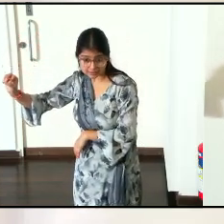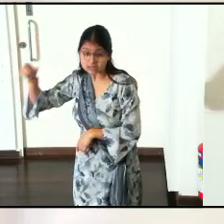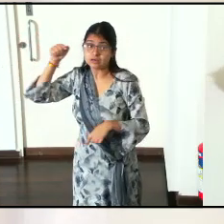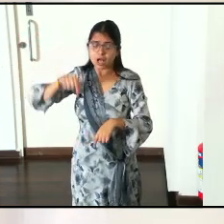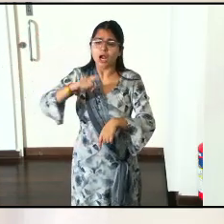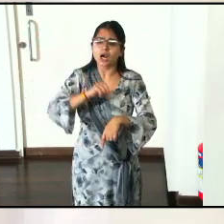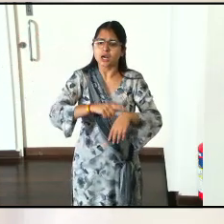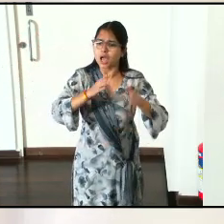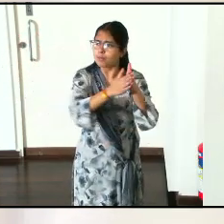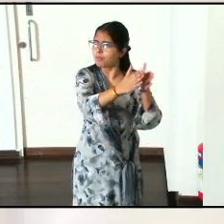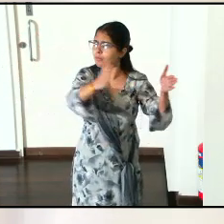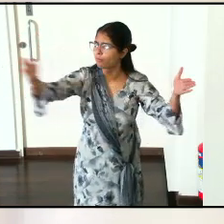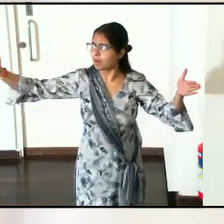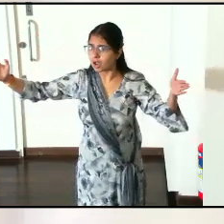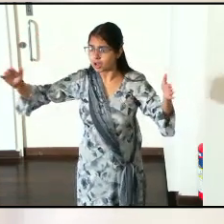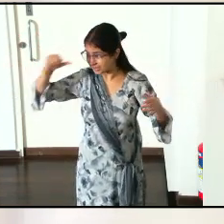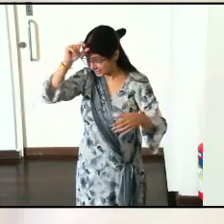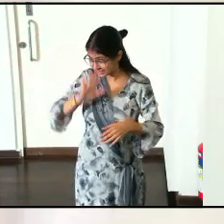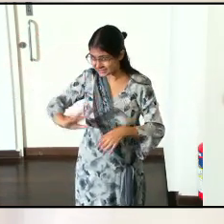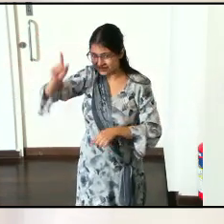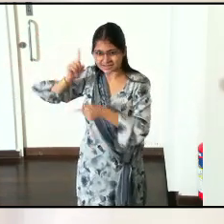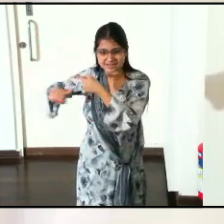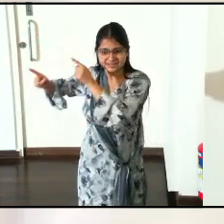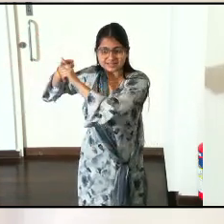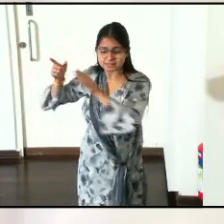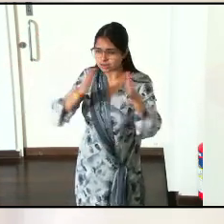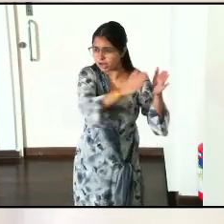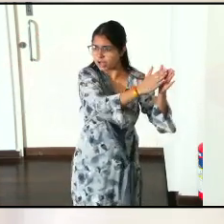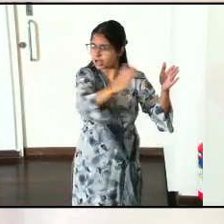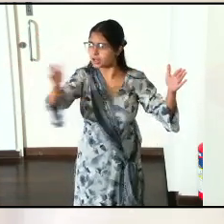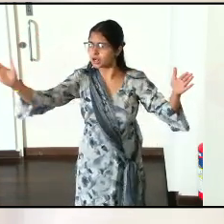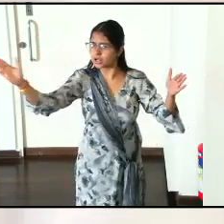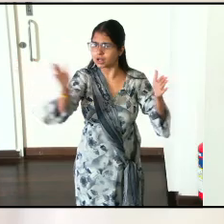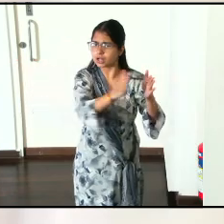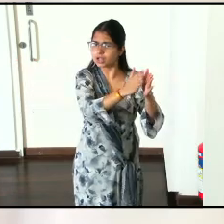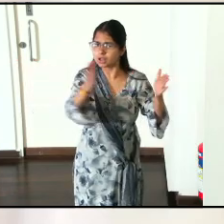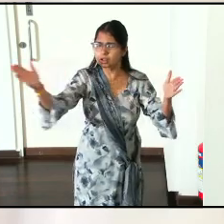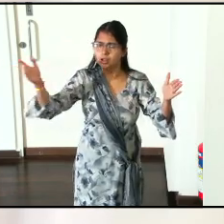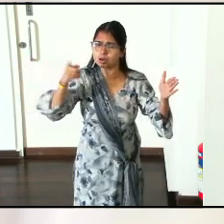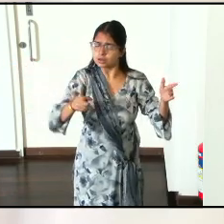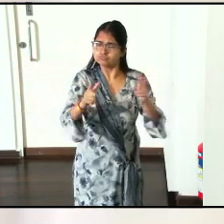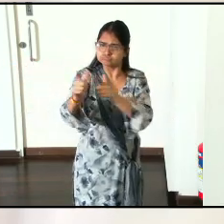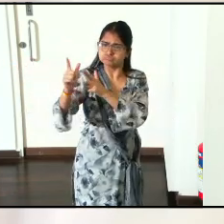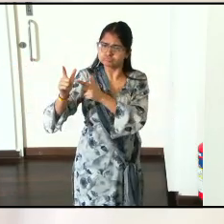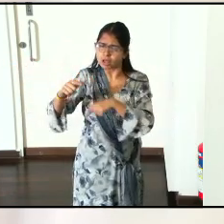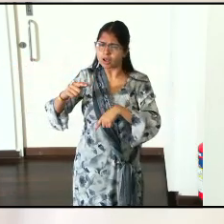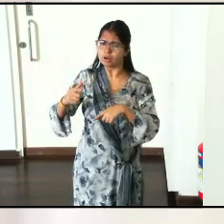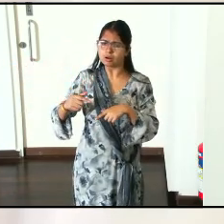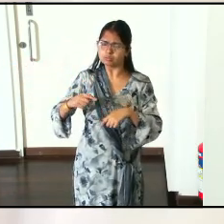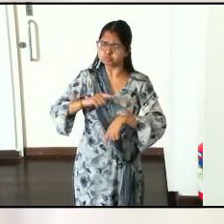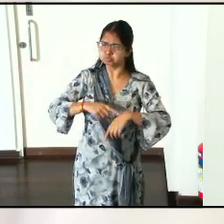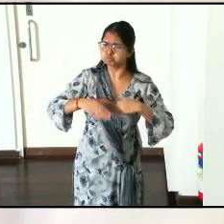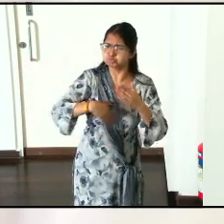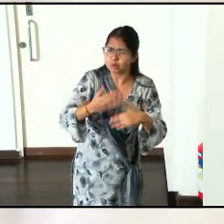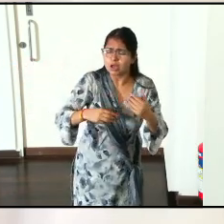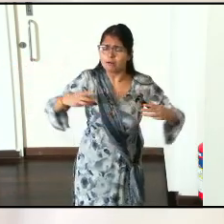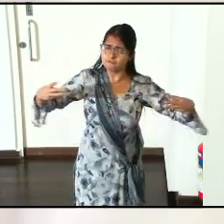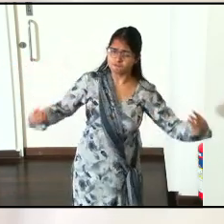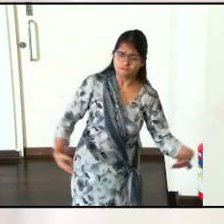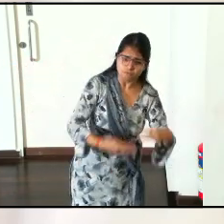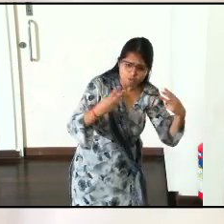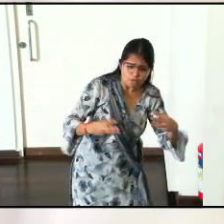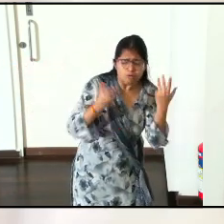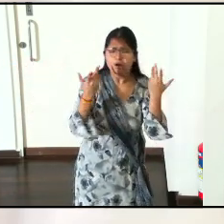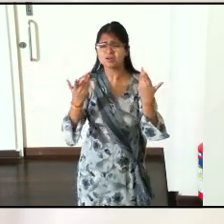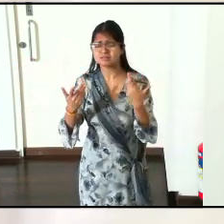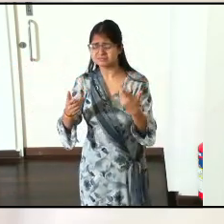country where there were any number of other militancies that were ongoing, right? There were battles about land,